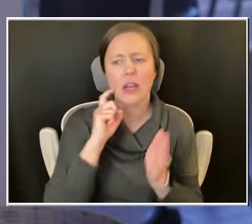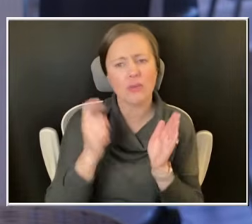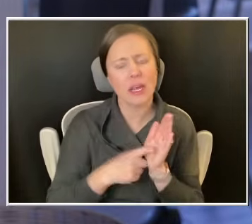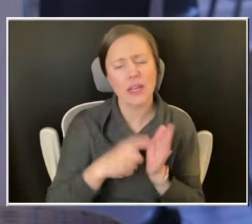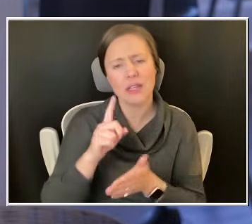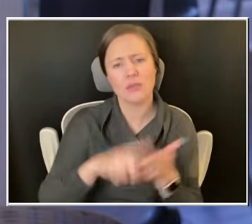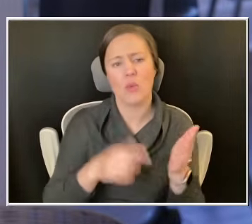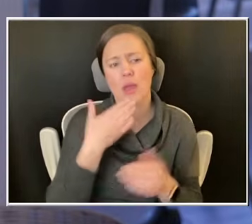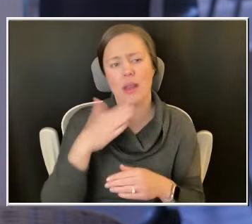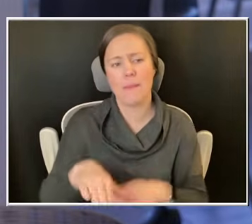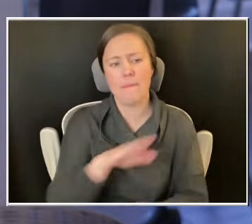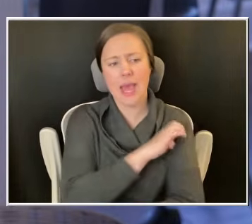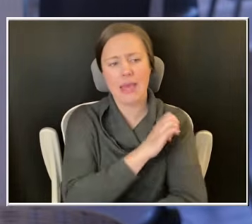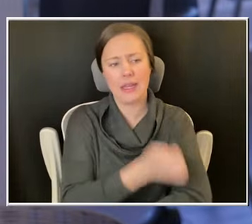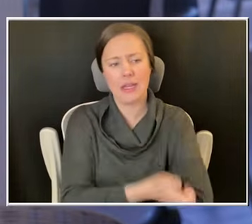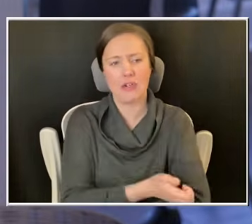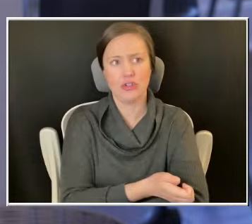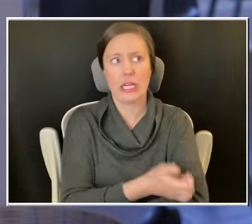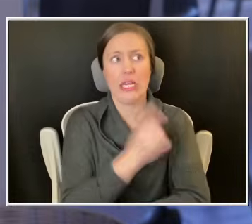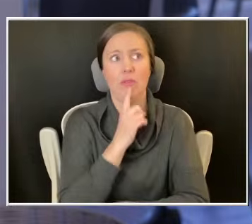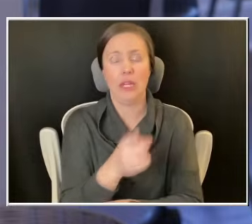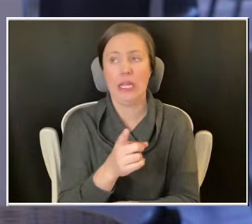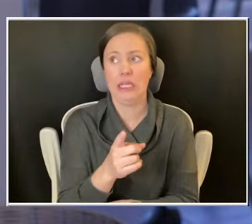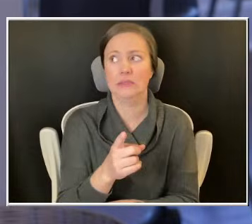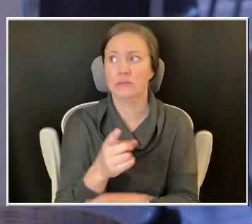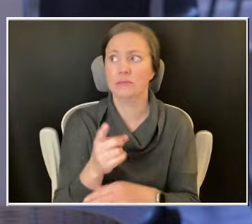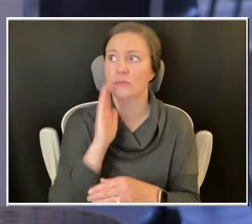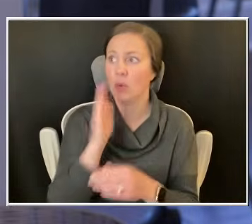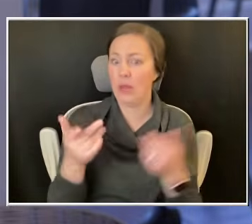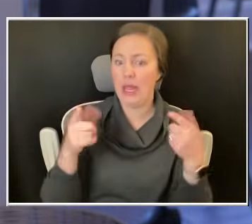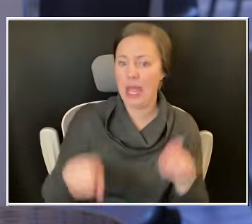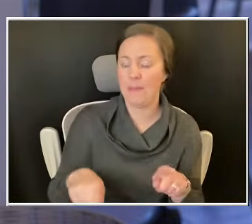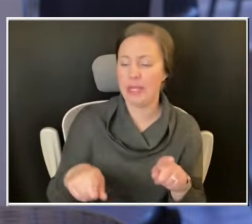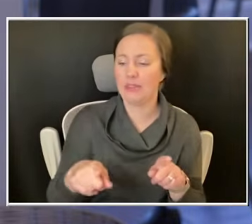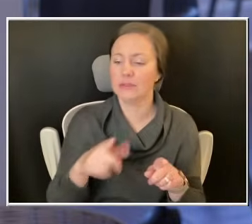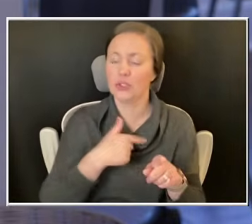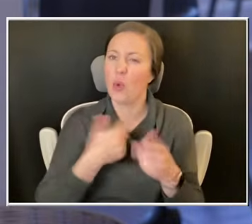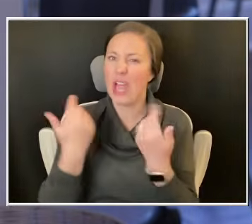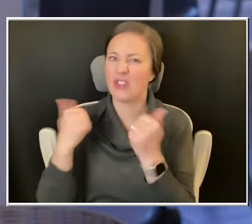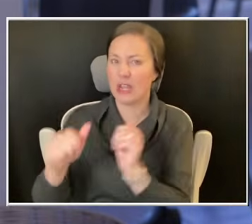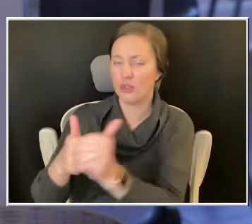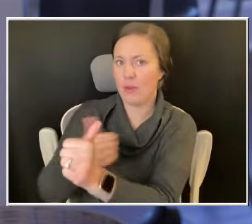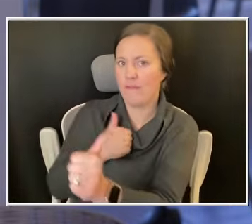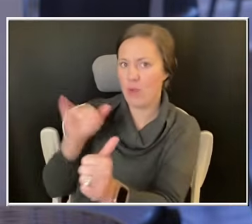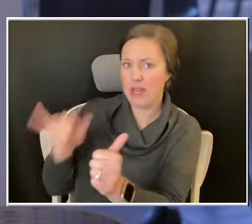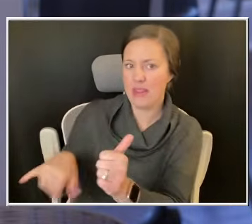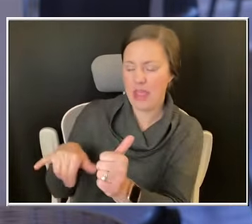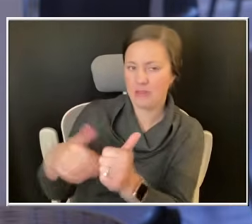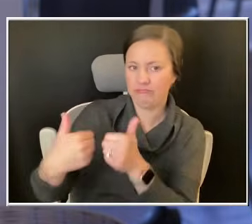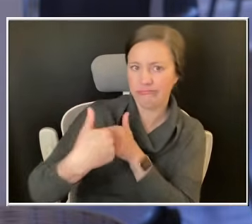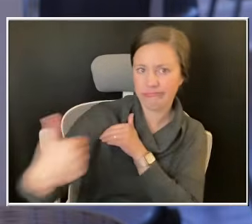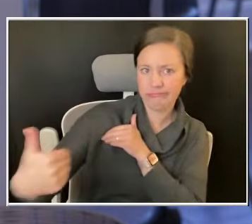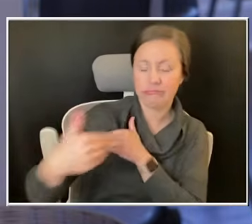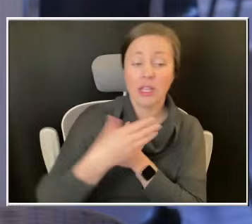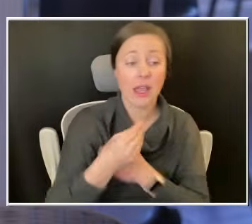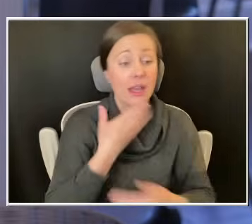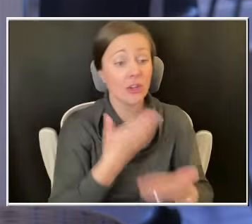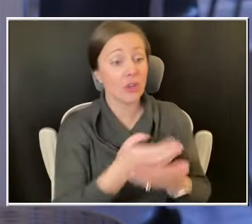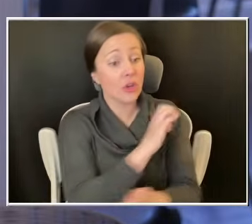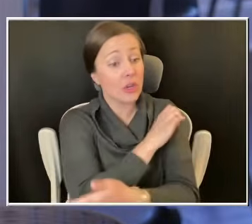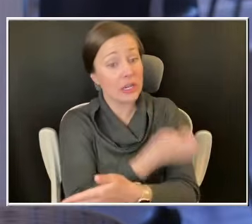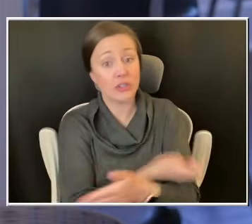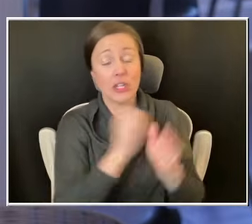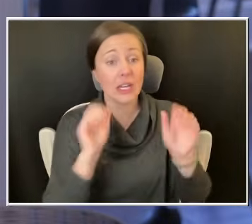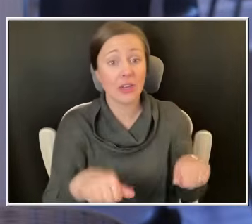energy is bringing and then stay away from that. And good energy could be just hanging out